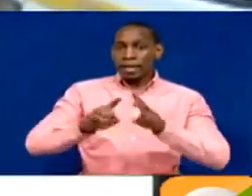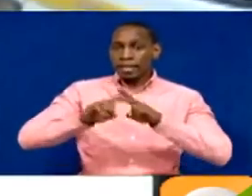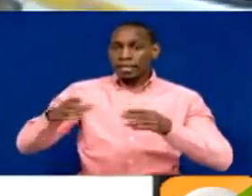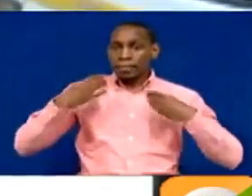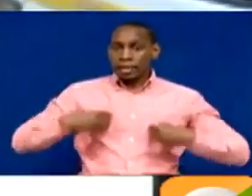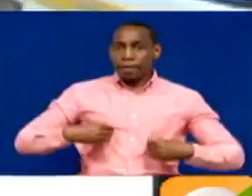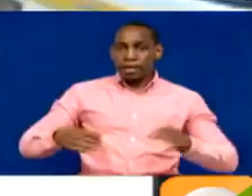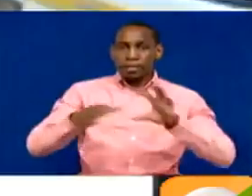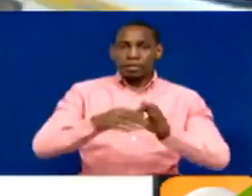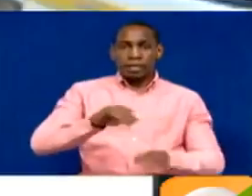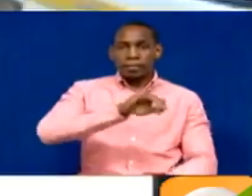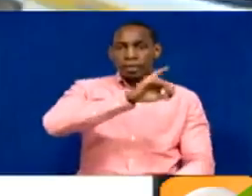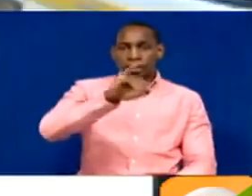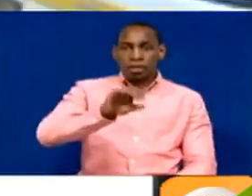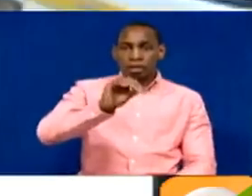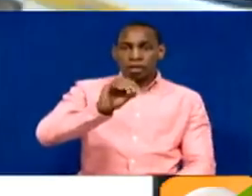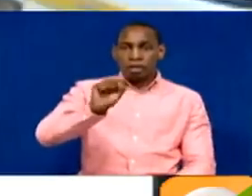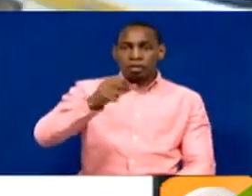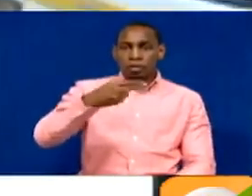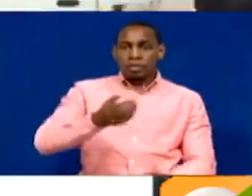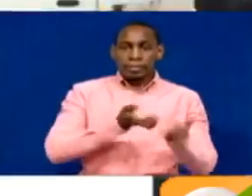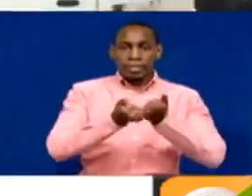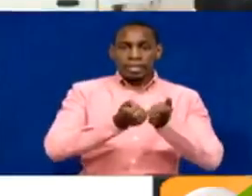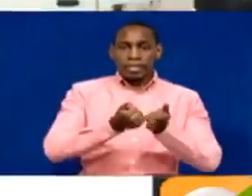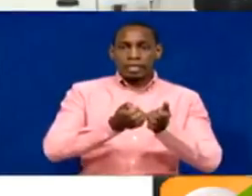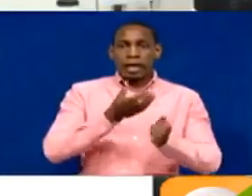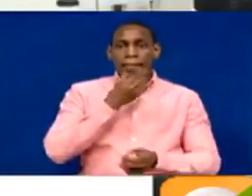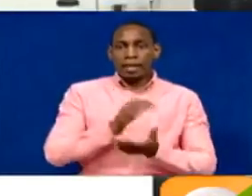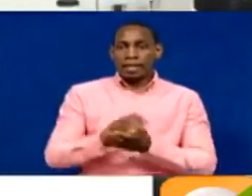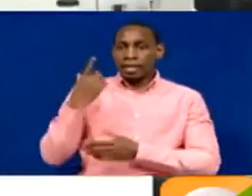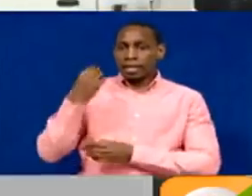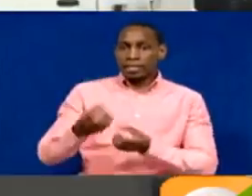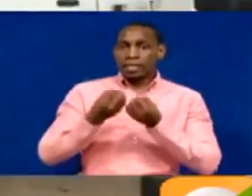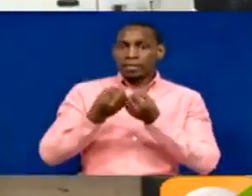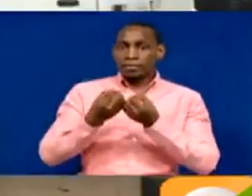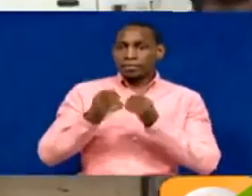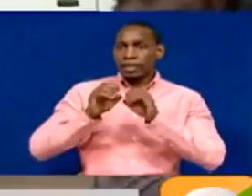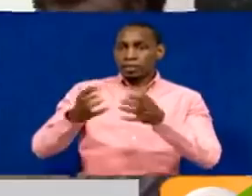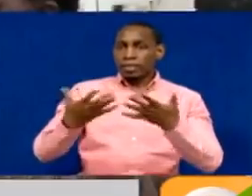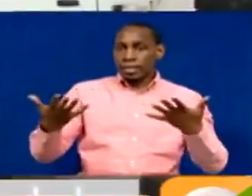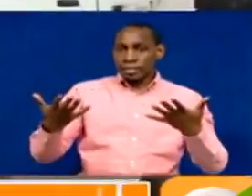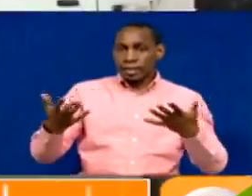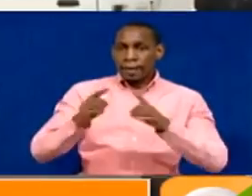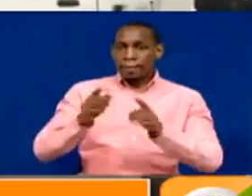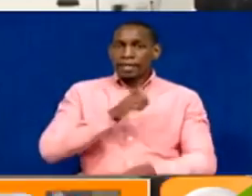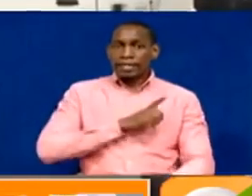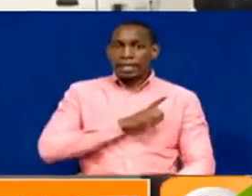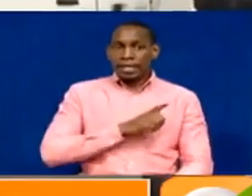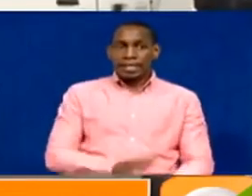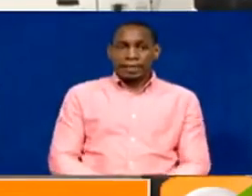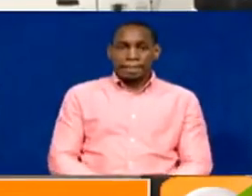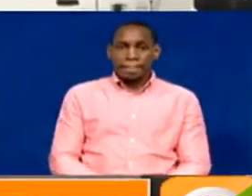with a bag that belongs to Josh Ondieki, a businessman. Yuzi mempotesa ya mzigo yangu toka nje, lakini kwa pati